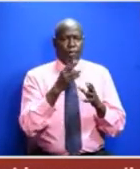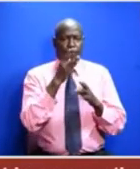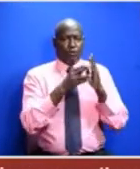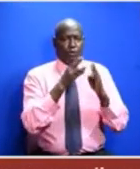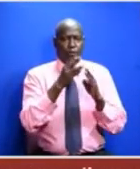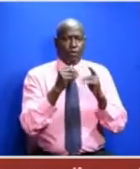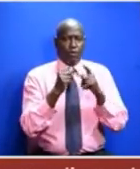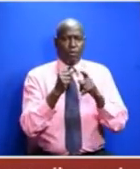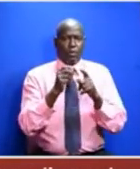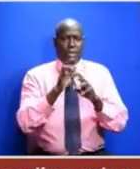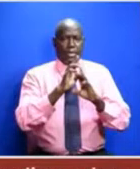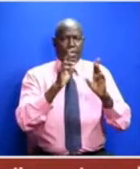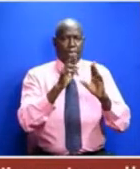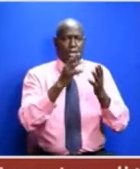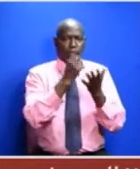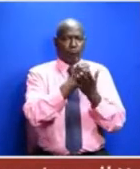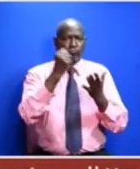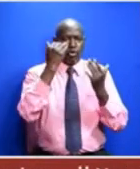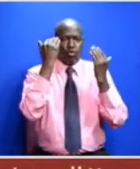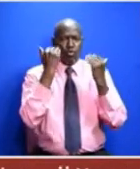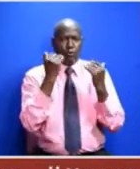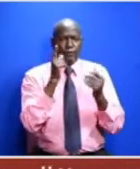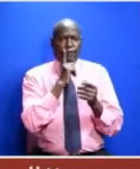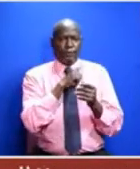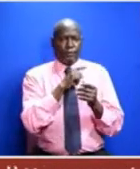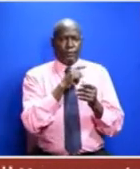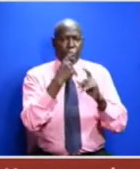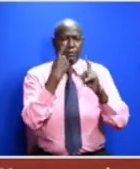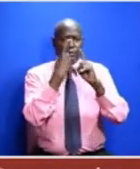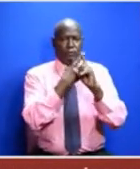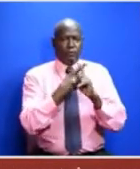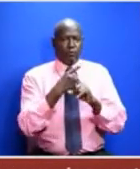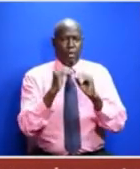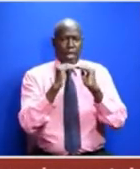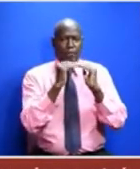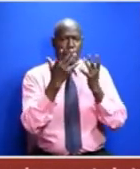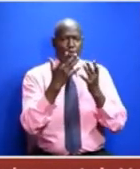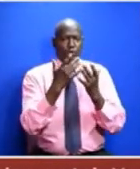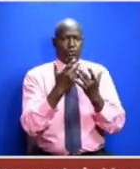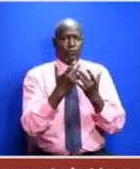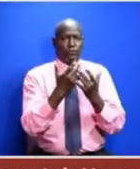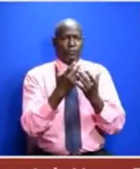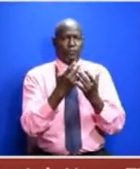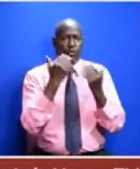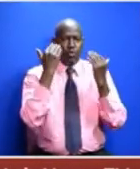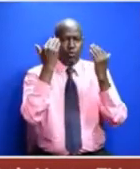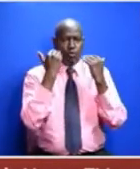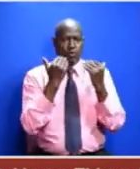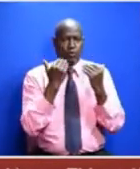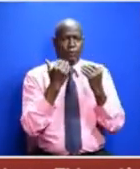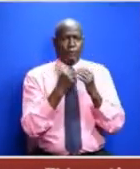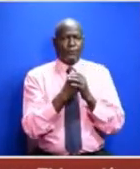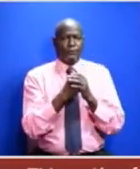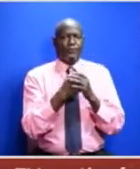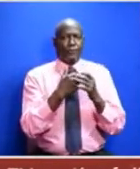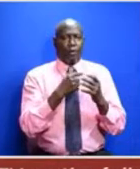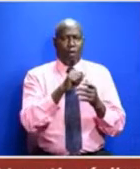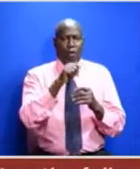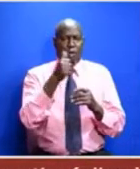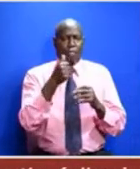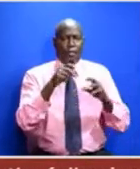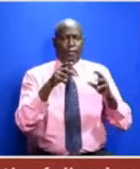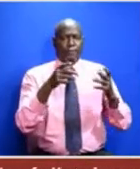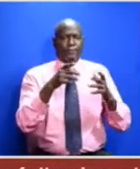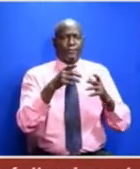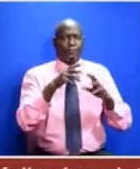44 of them have already been taken to court. They are at various stages of prosecution. The others, we are completing investigations and